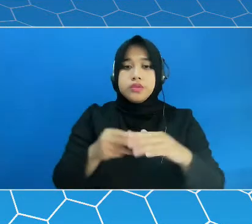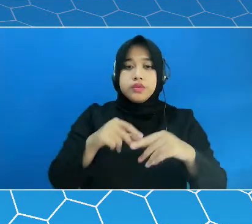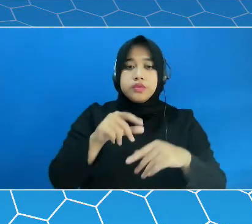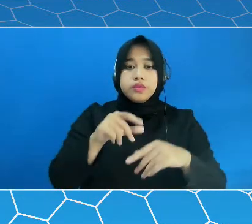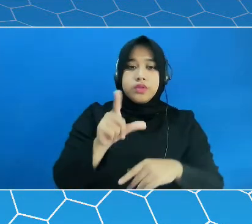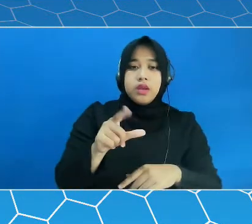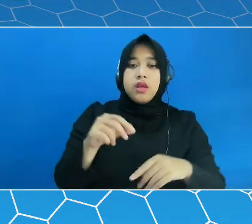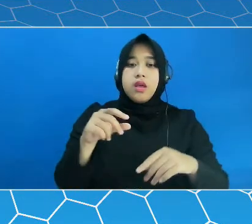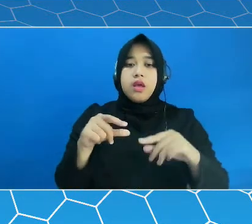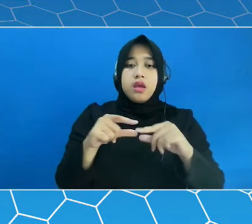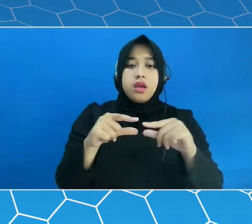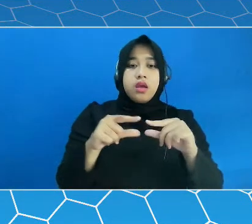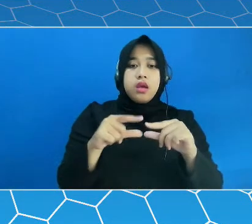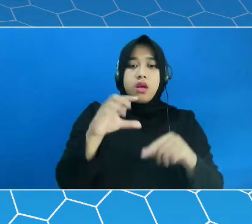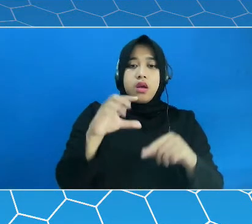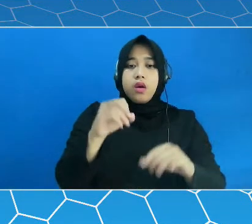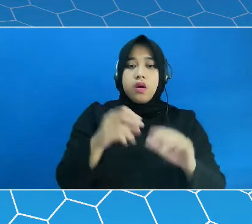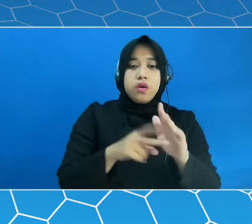slide, please.